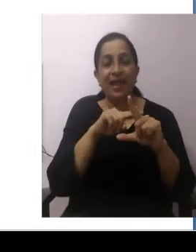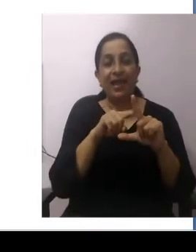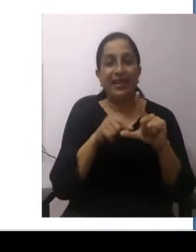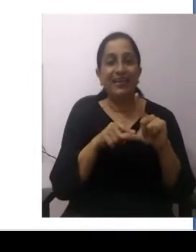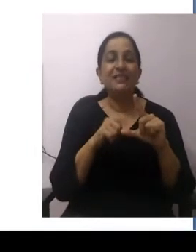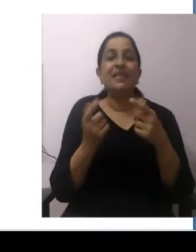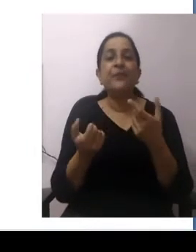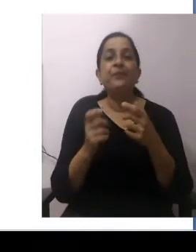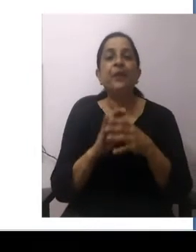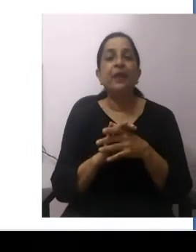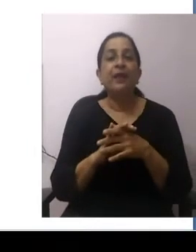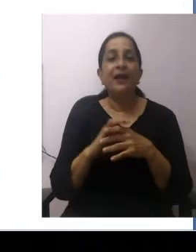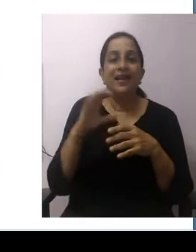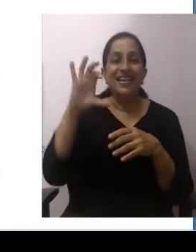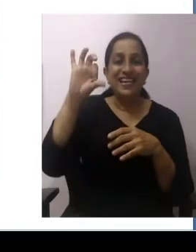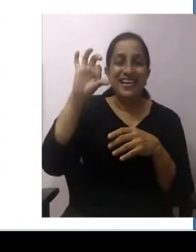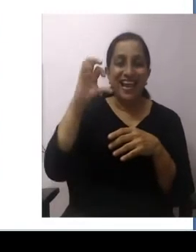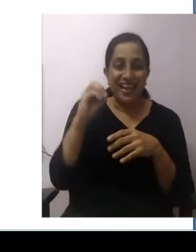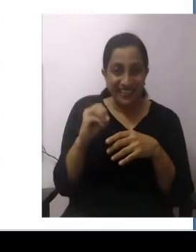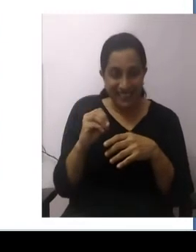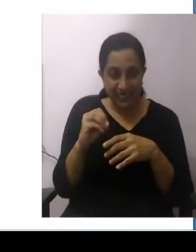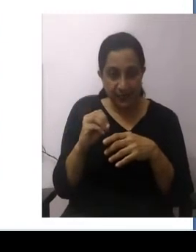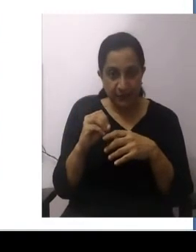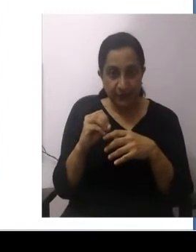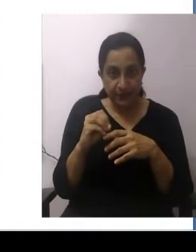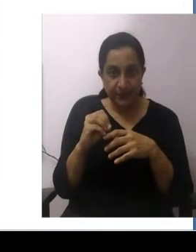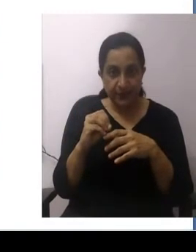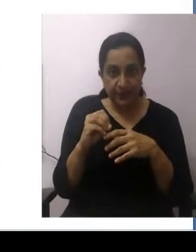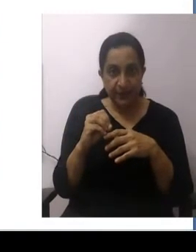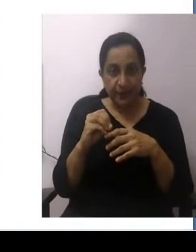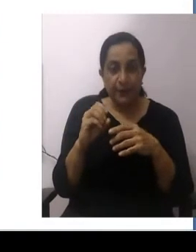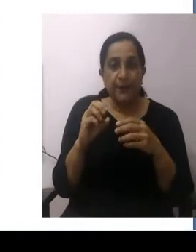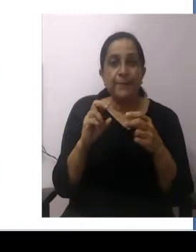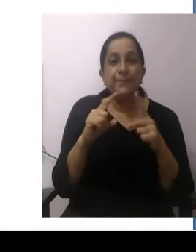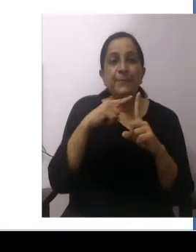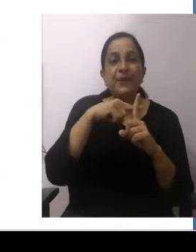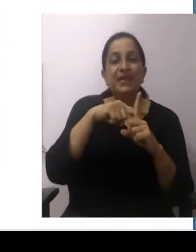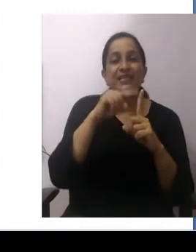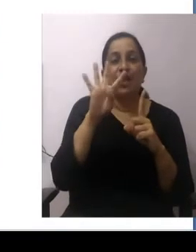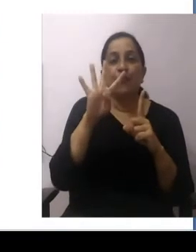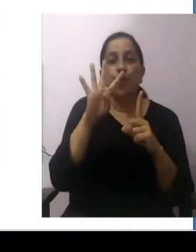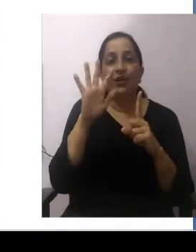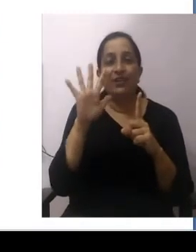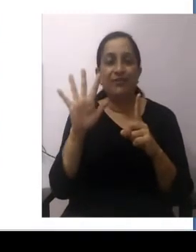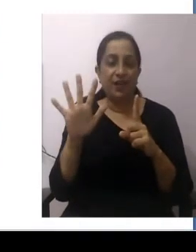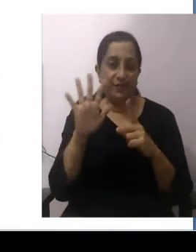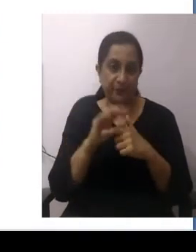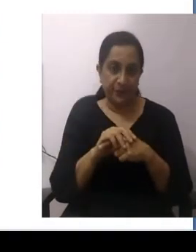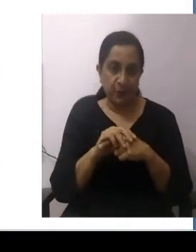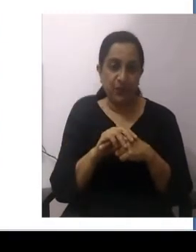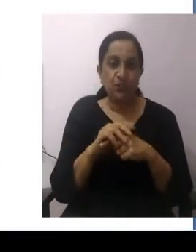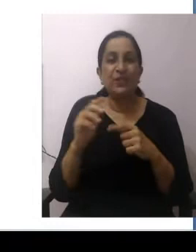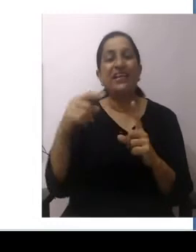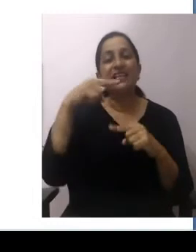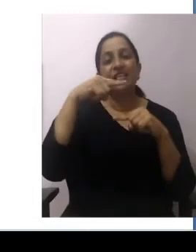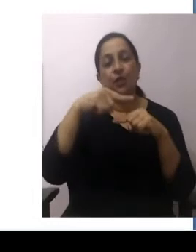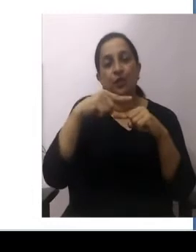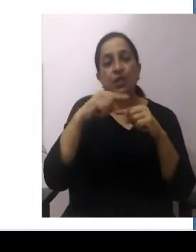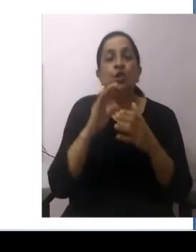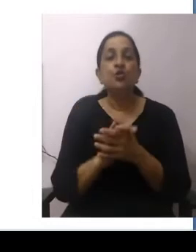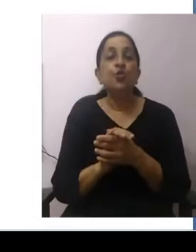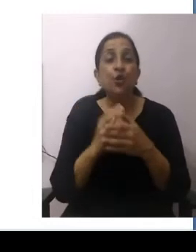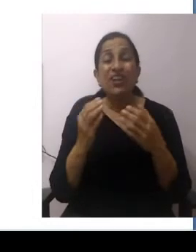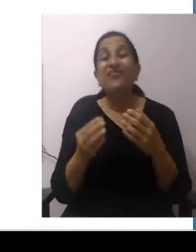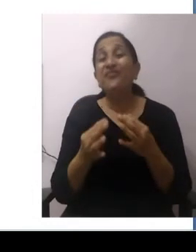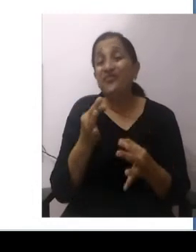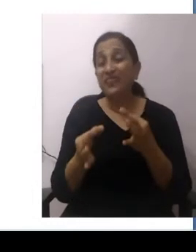or you can do 180 minus 45, both will be equal. The values will